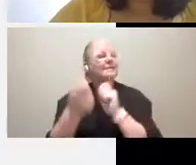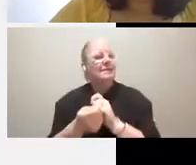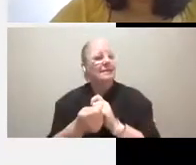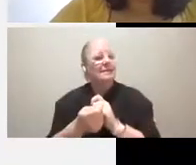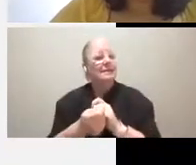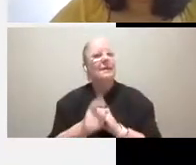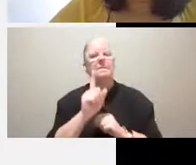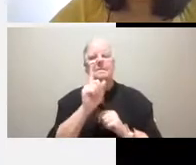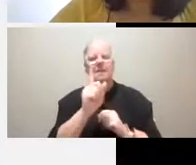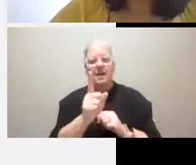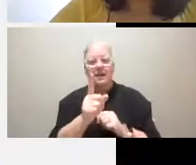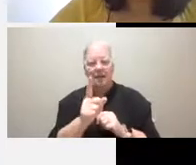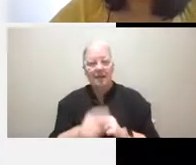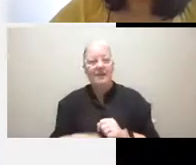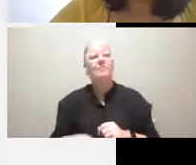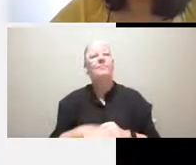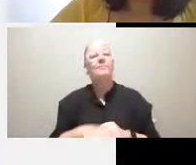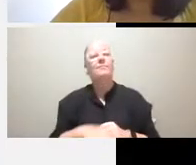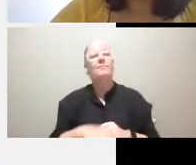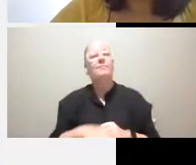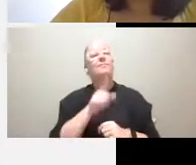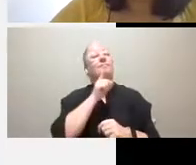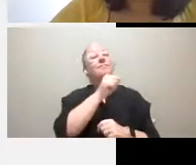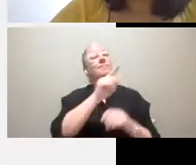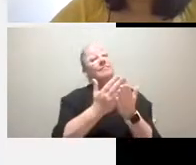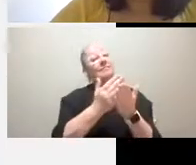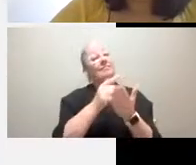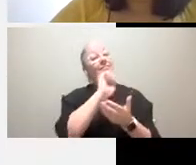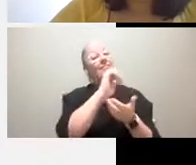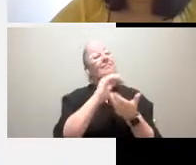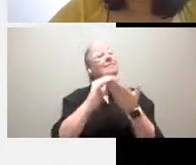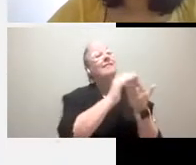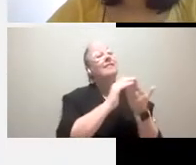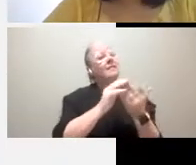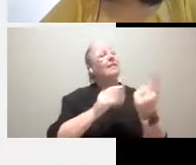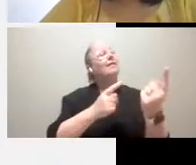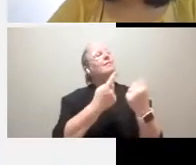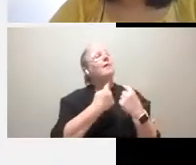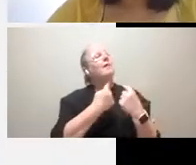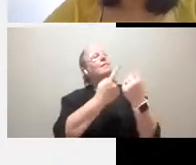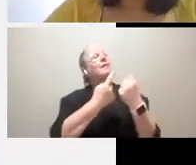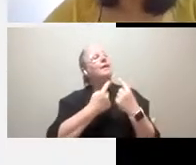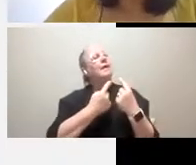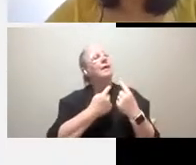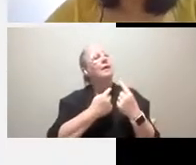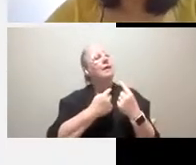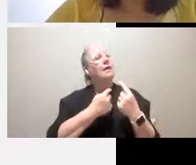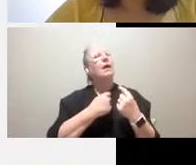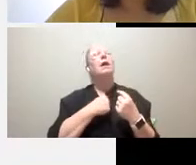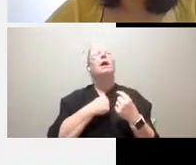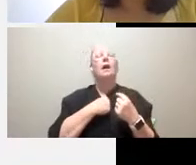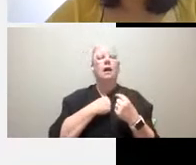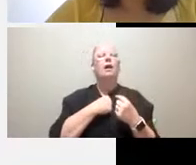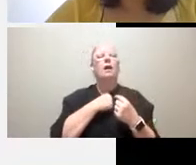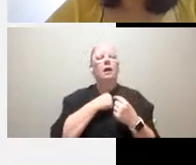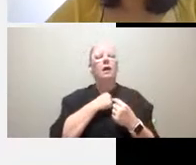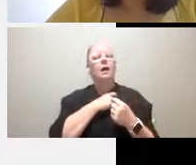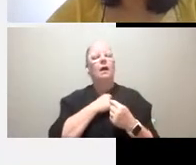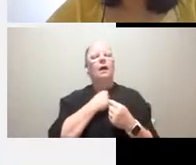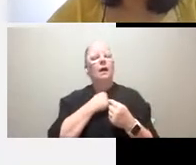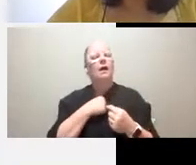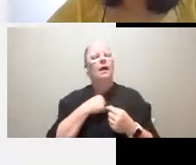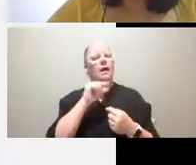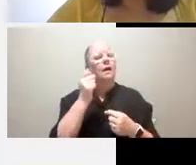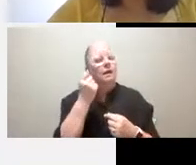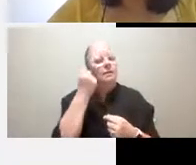of AD International, we realized that these are the things that we are doing by that time. It's only that we